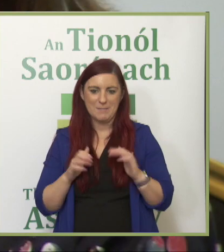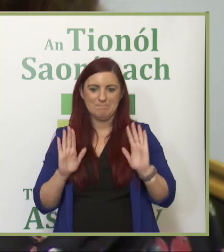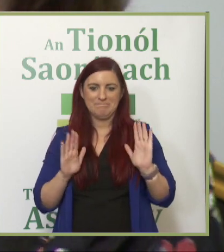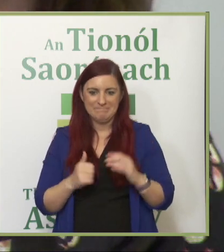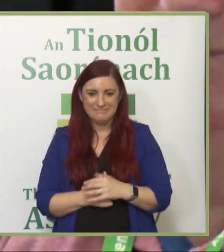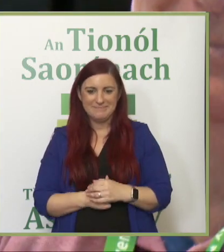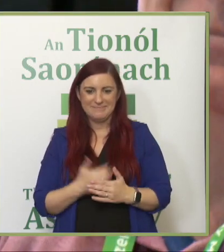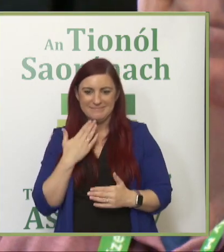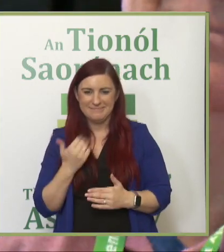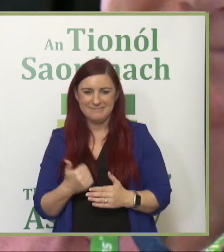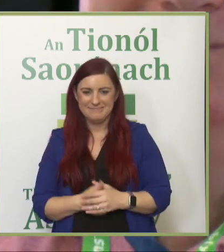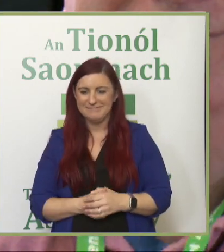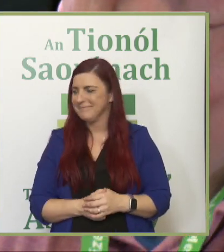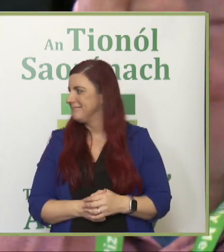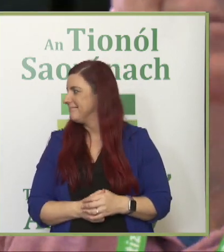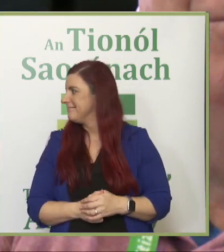questions, but thank you.